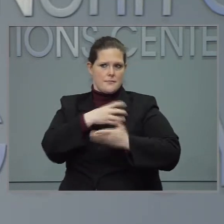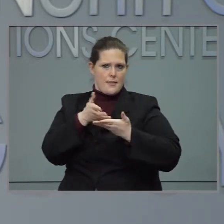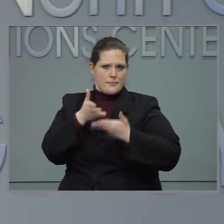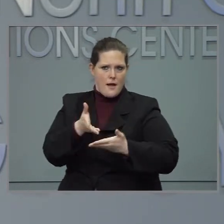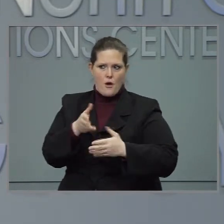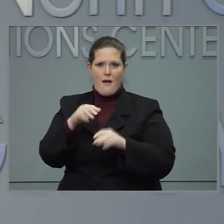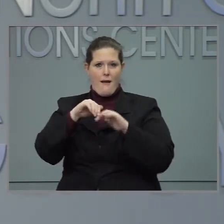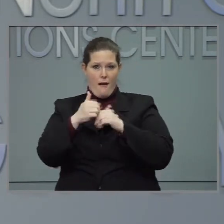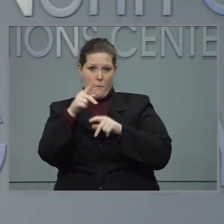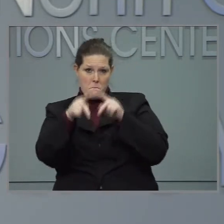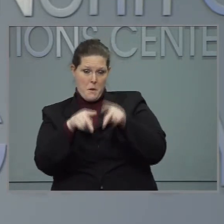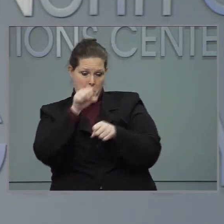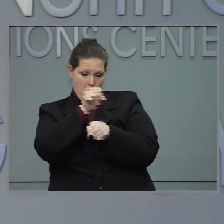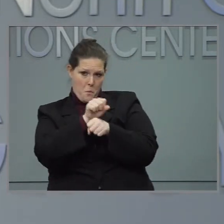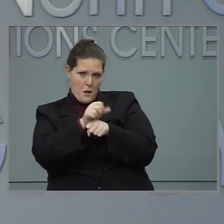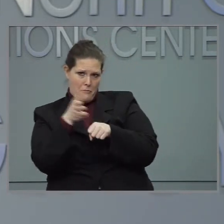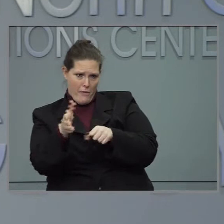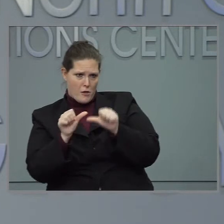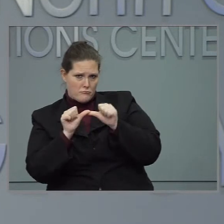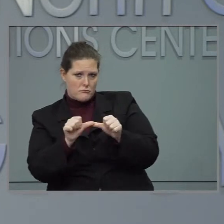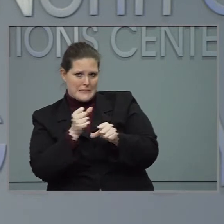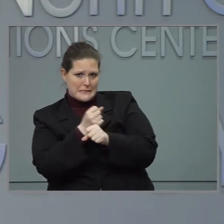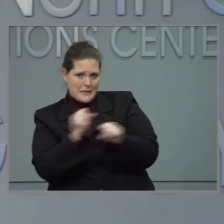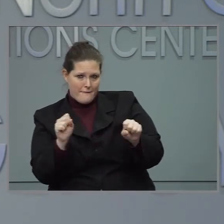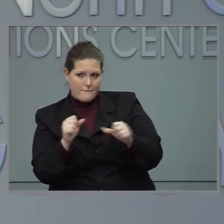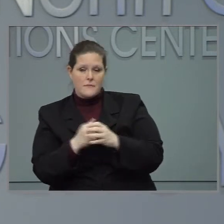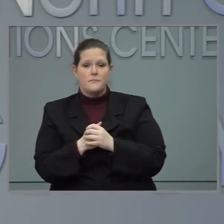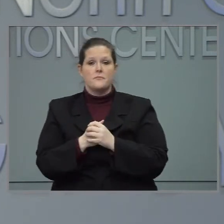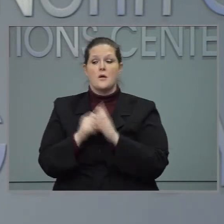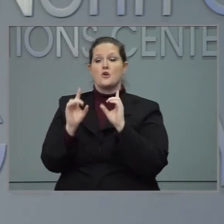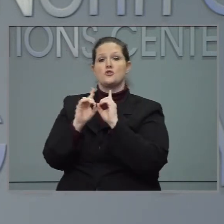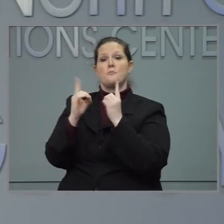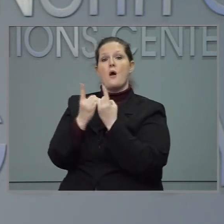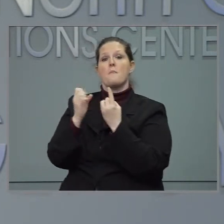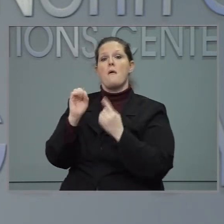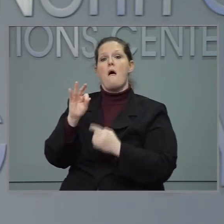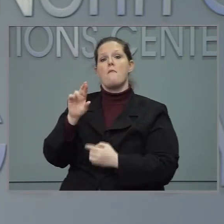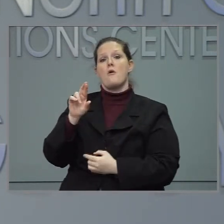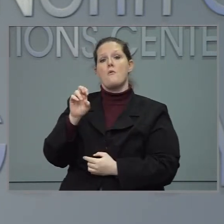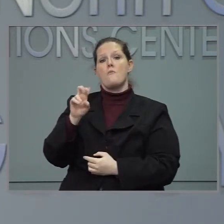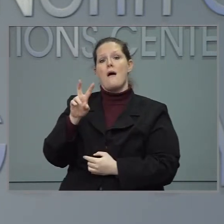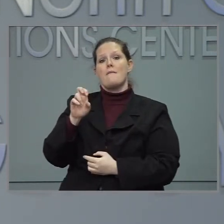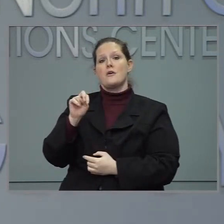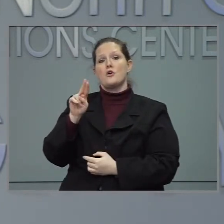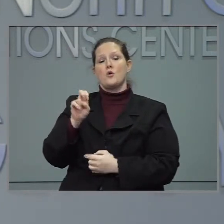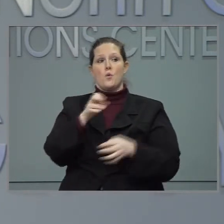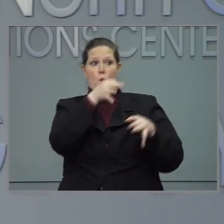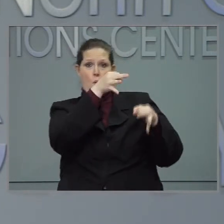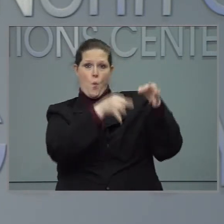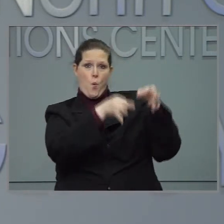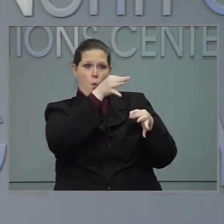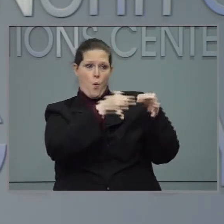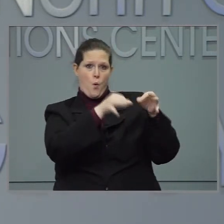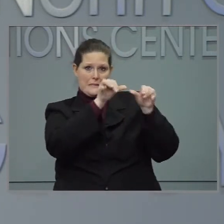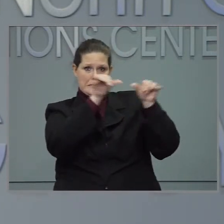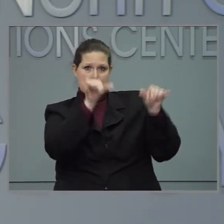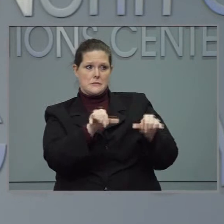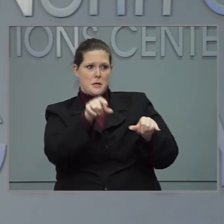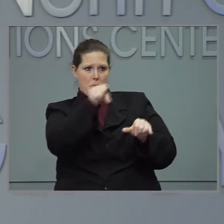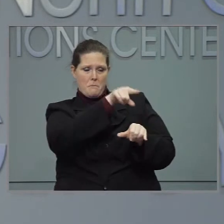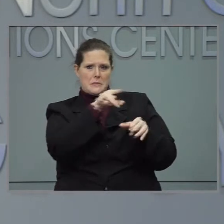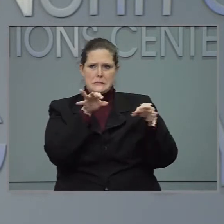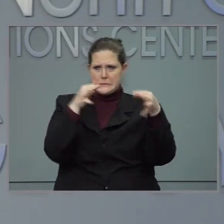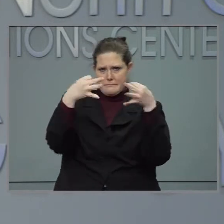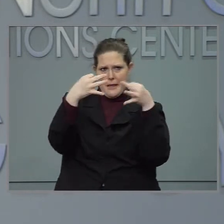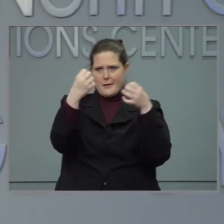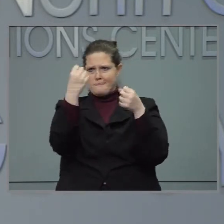We had specific recommendations from the Department of Revenue in the court system to shore up some areas around those buildings. We